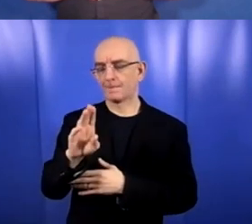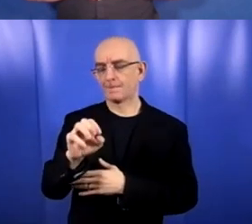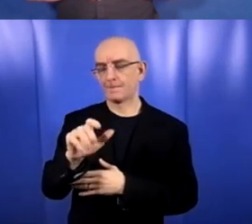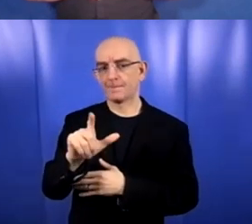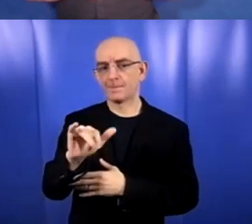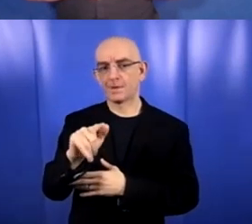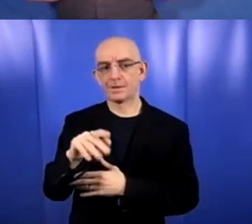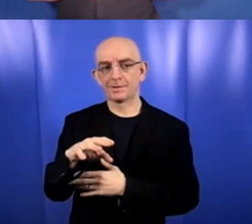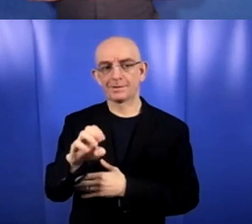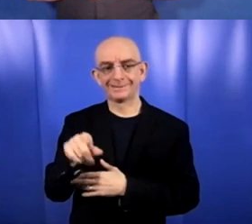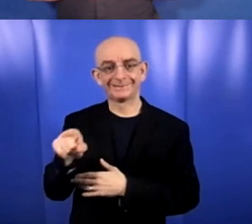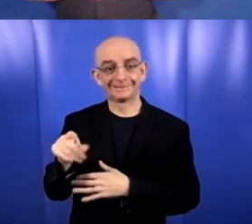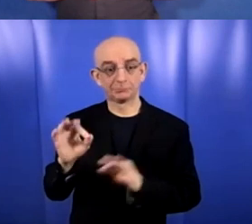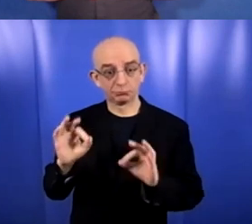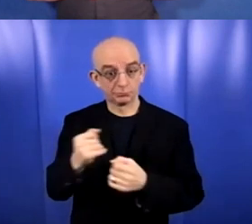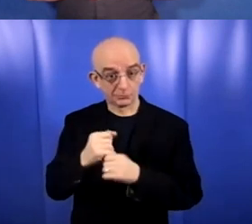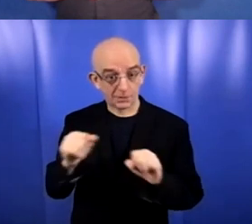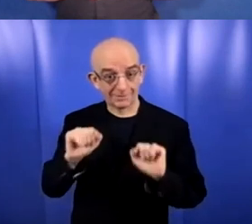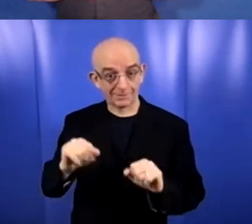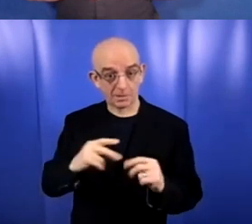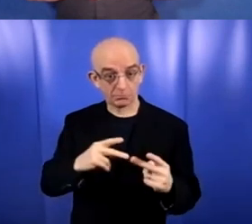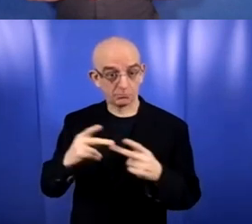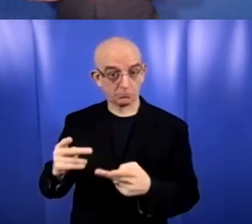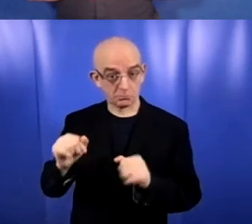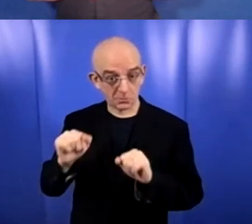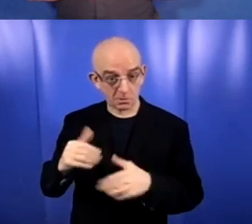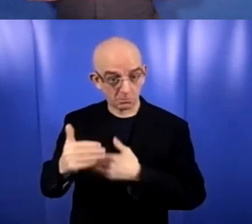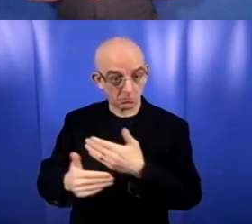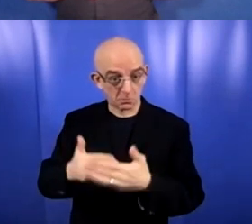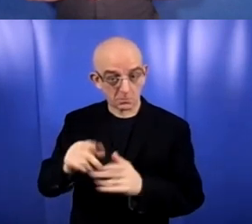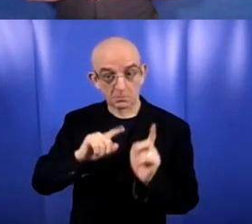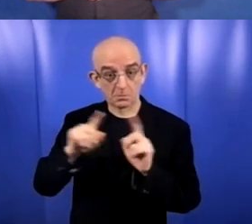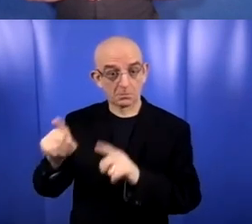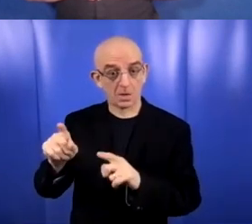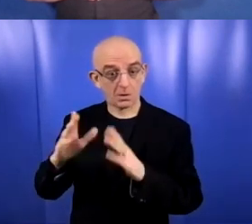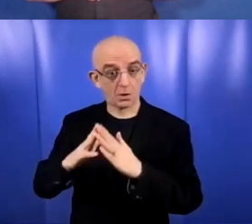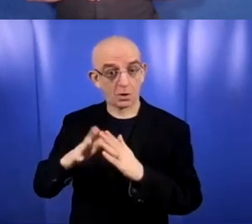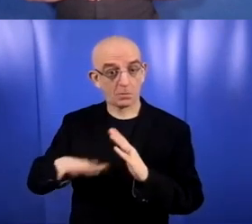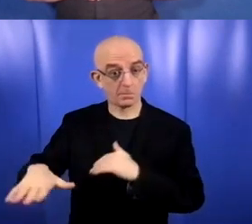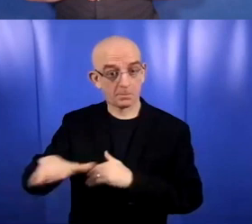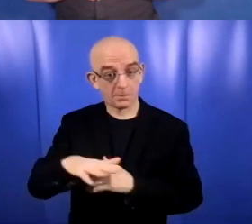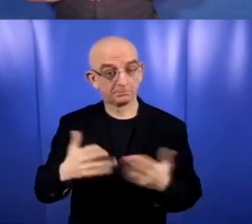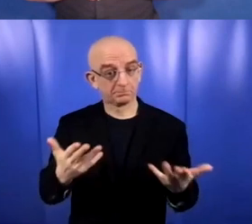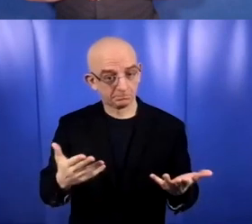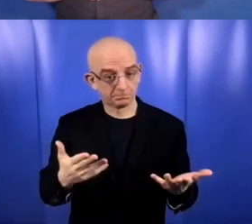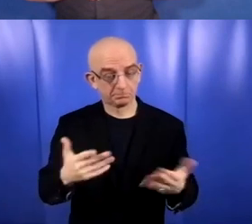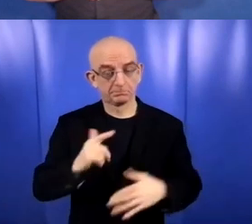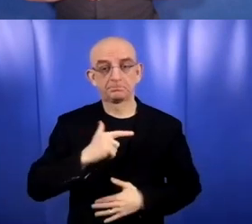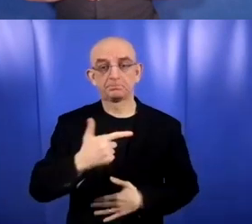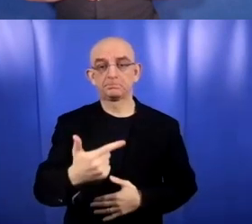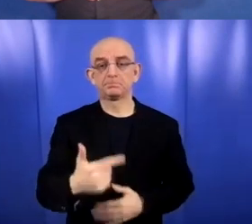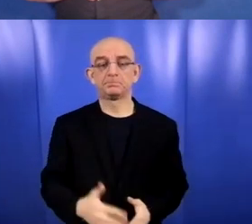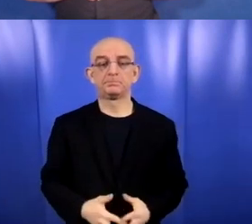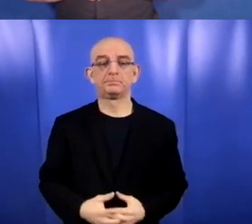but UNHCR's stance is very much that that has to be done in a voluntary manner, and it has to be done with safety and